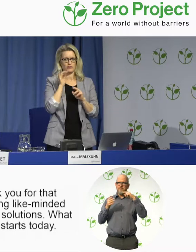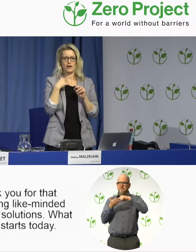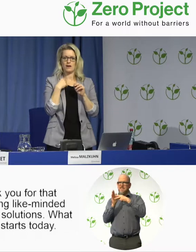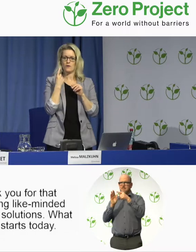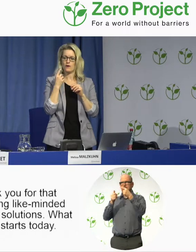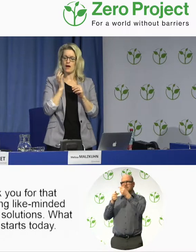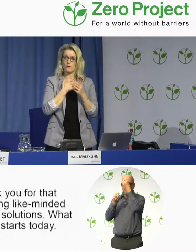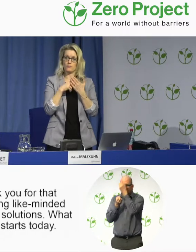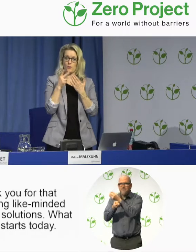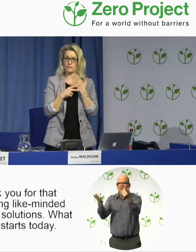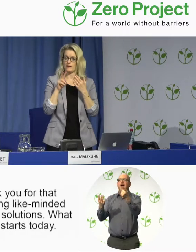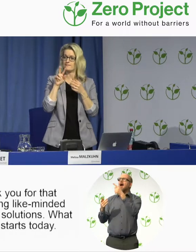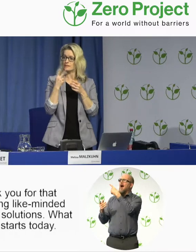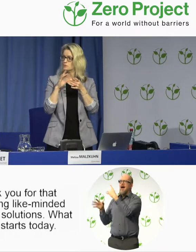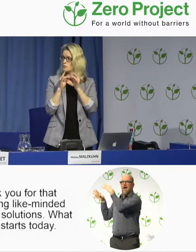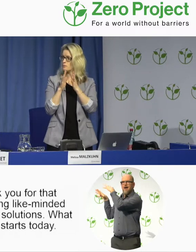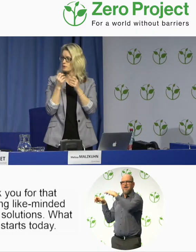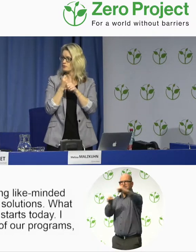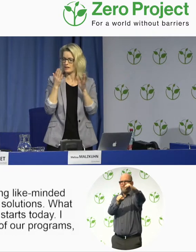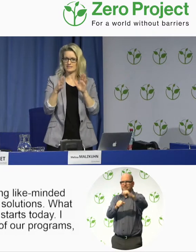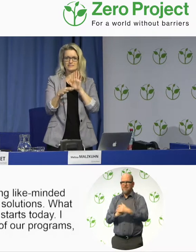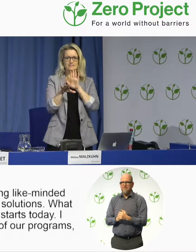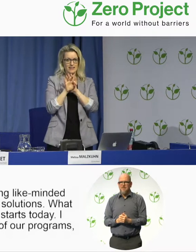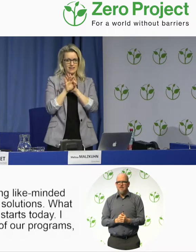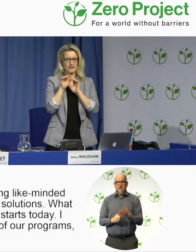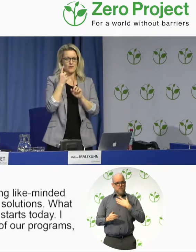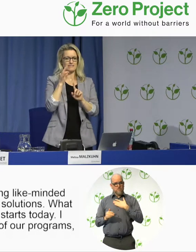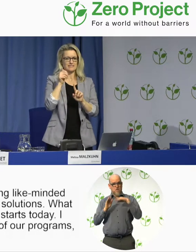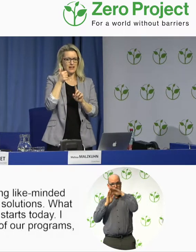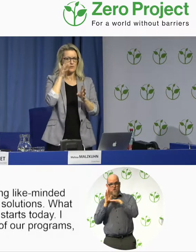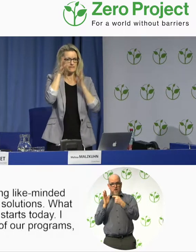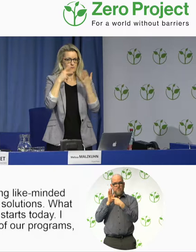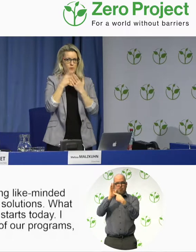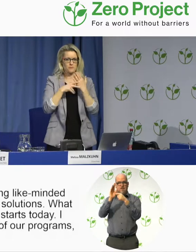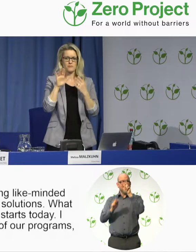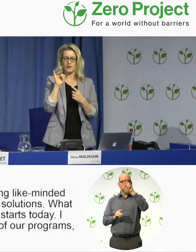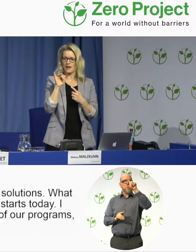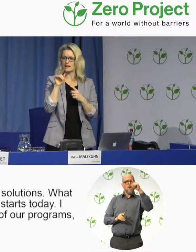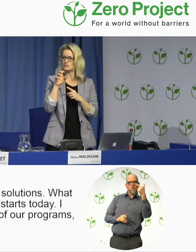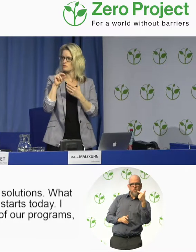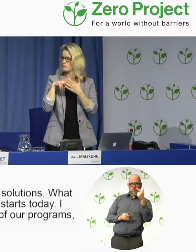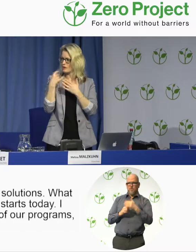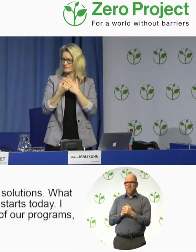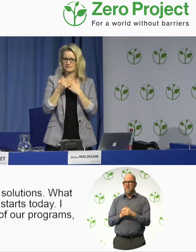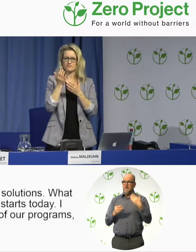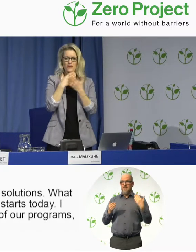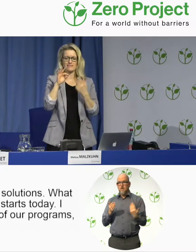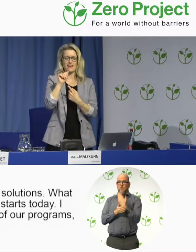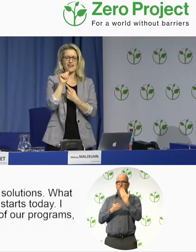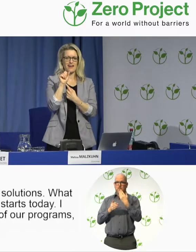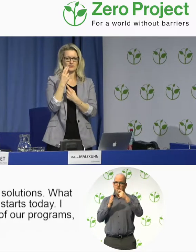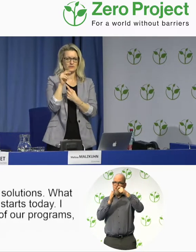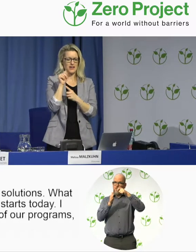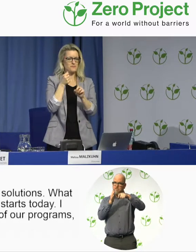I'd also like to share that I am truly delighted that one of our programs, the VL2 Storybook Creator, was selected as one of the 10 innovative